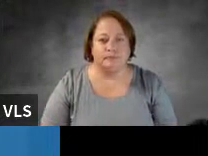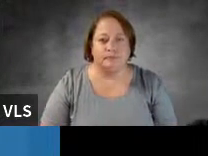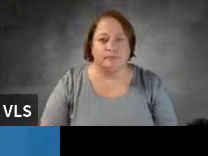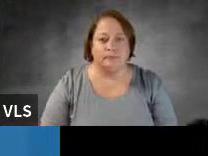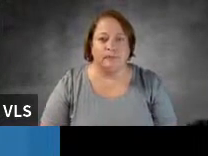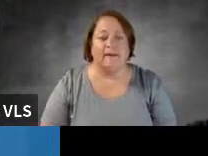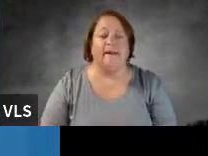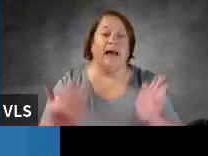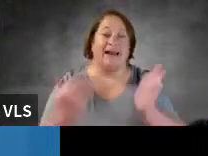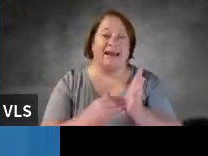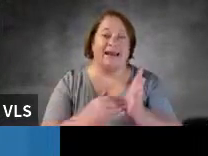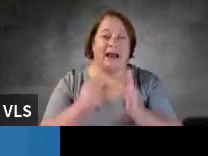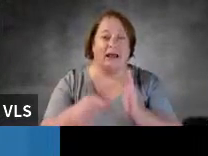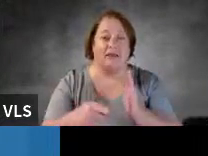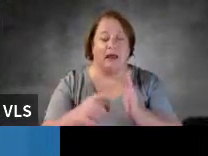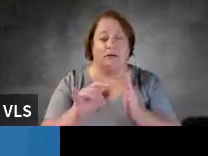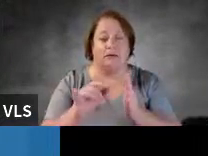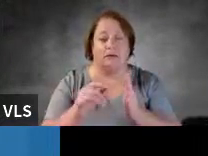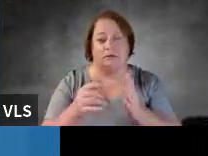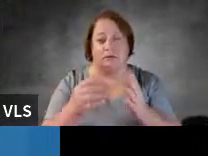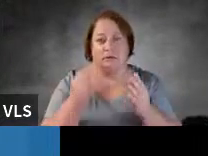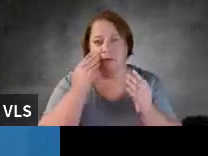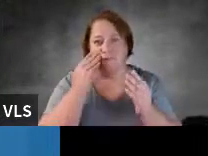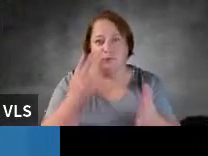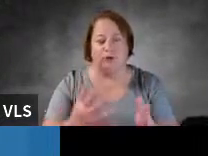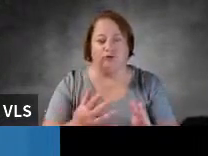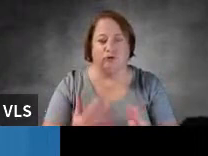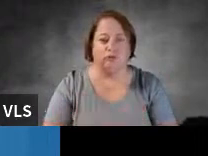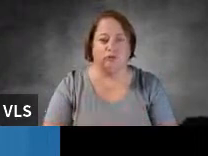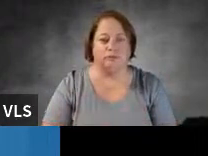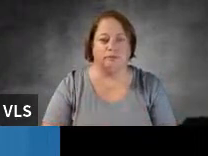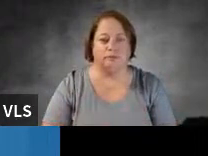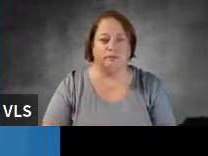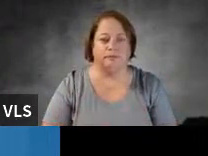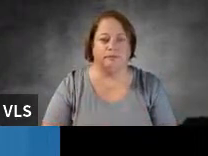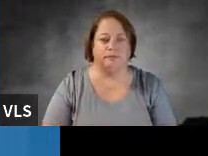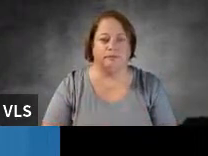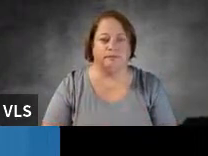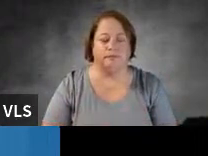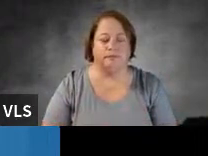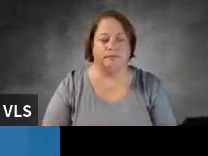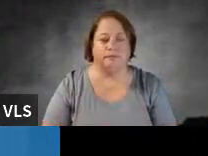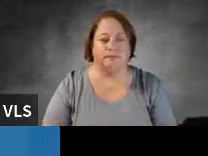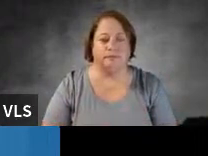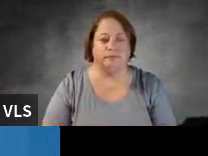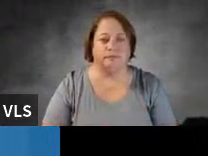And again, this is the remaining information for schools.